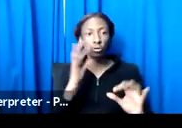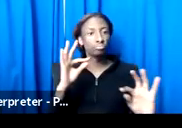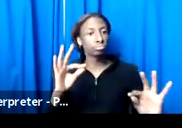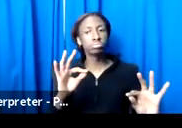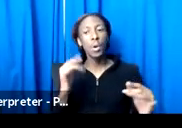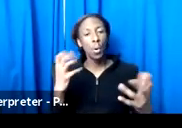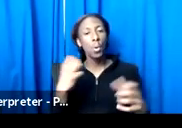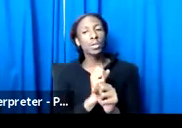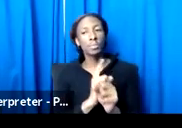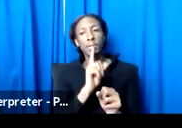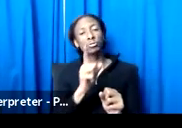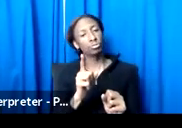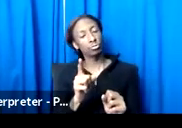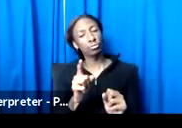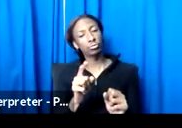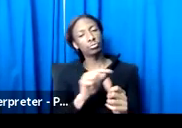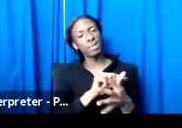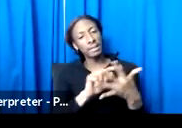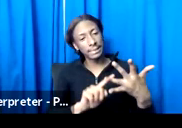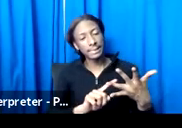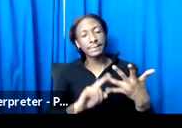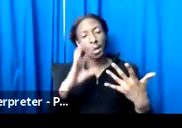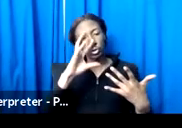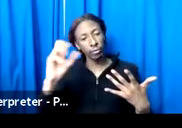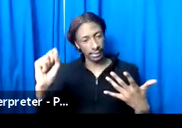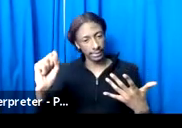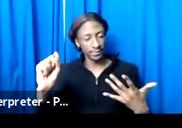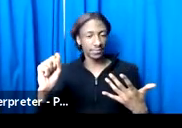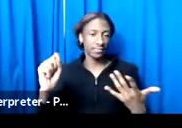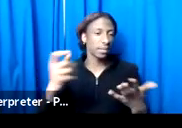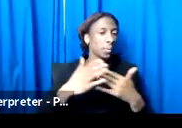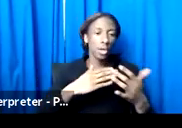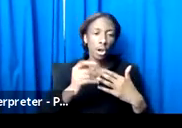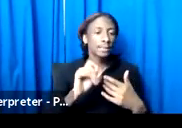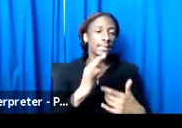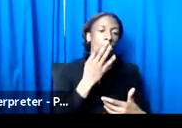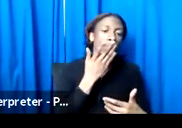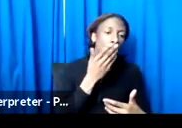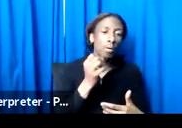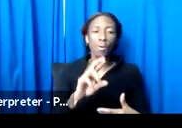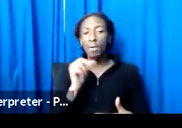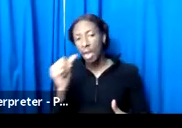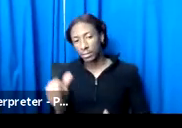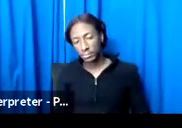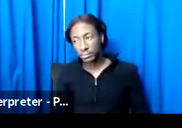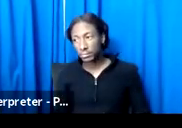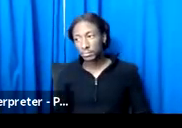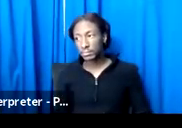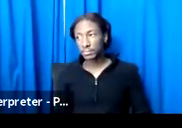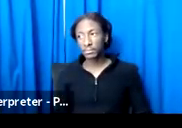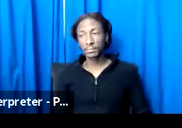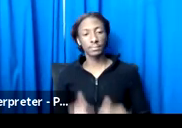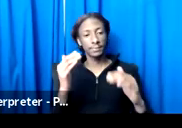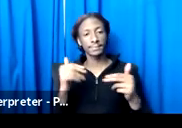that they are attractive, regardless if you have a color or a black and white printer. Next